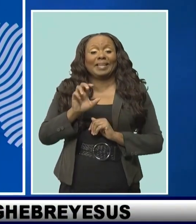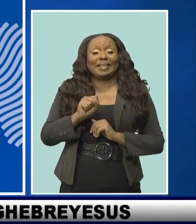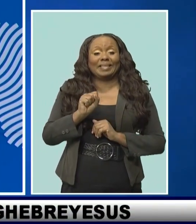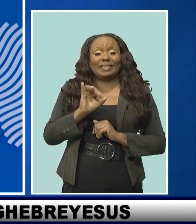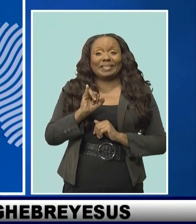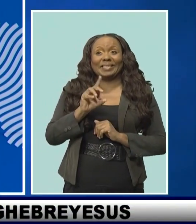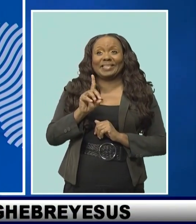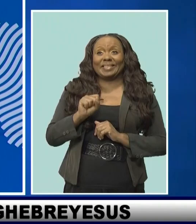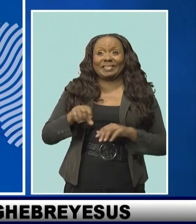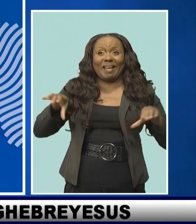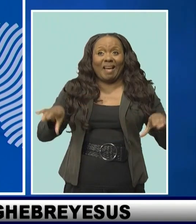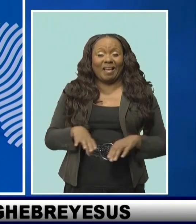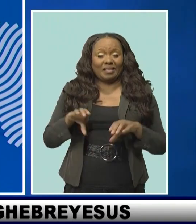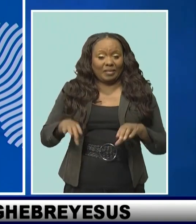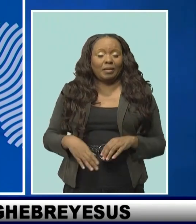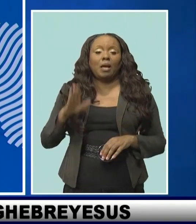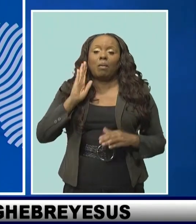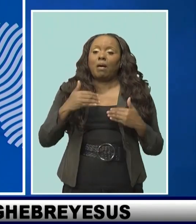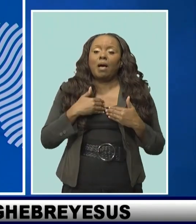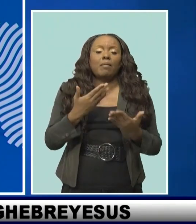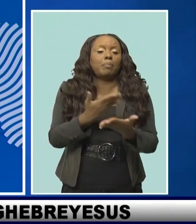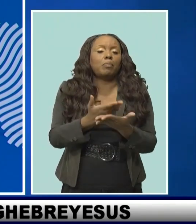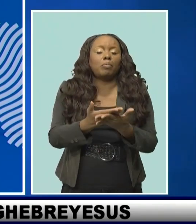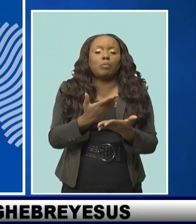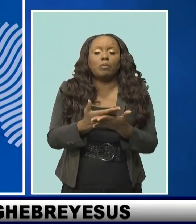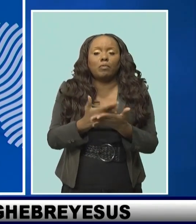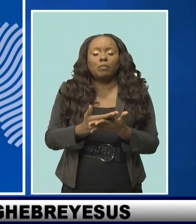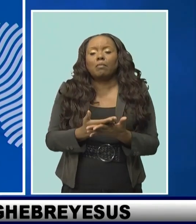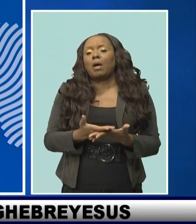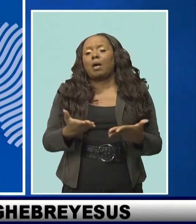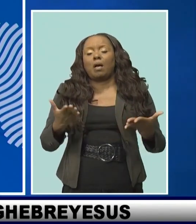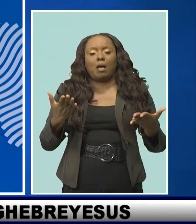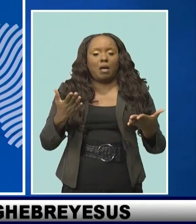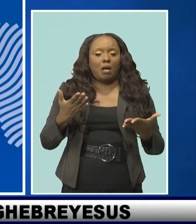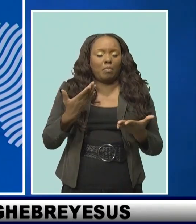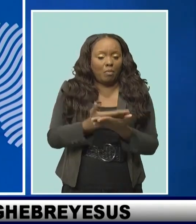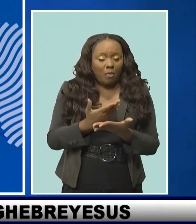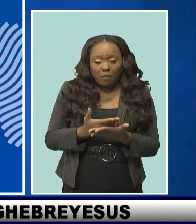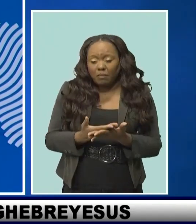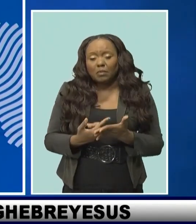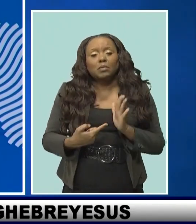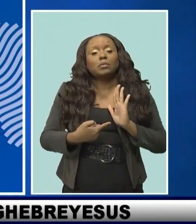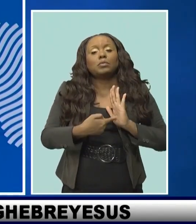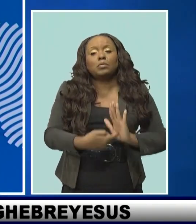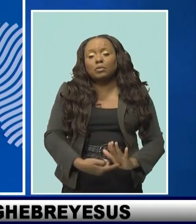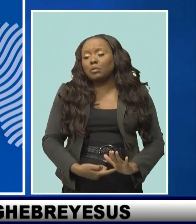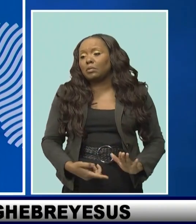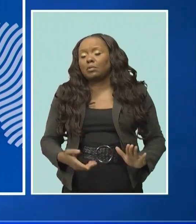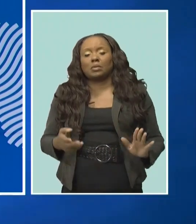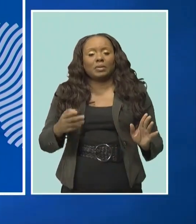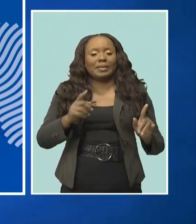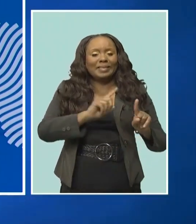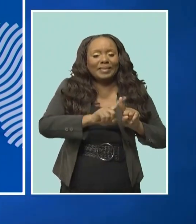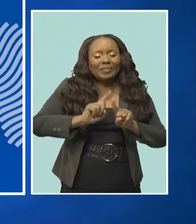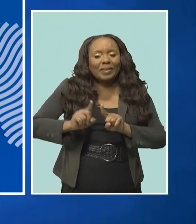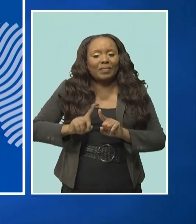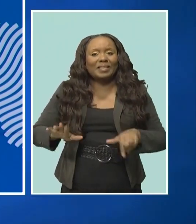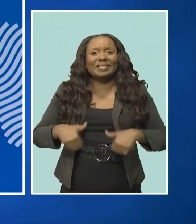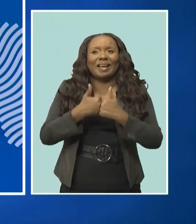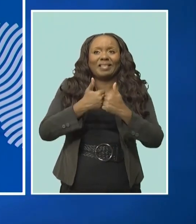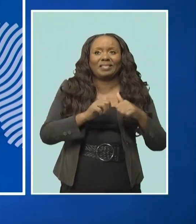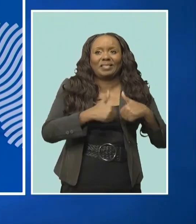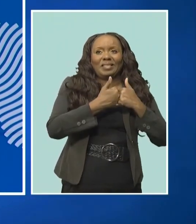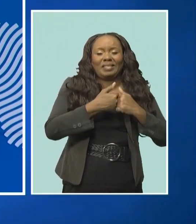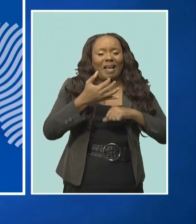actions, evidence-based commitments, and accountability mechanisms to overcome the multifaceted challenges that